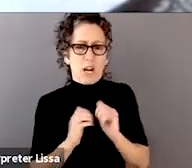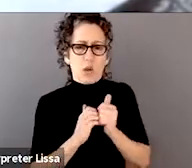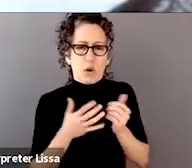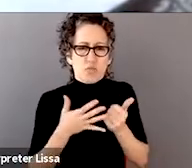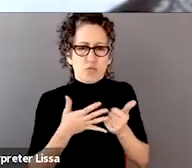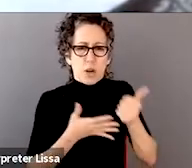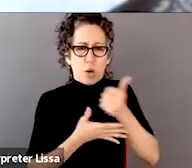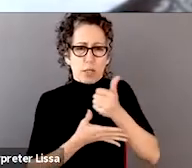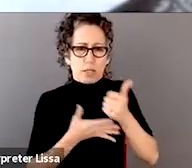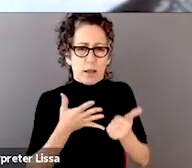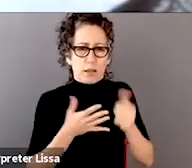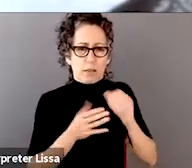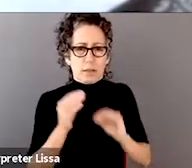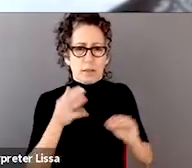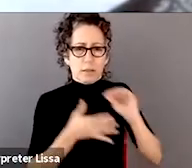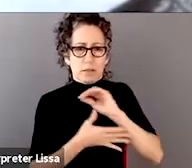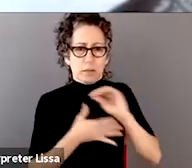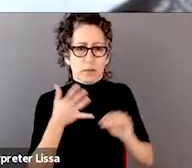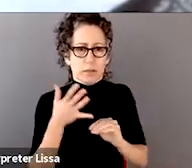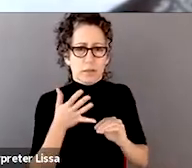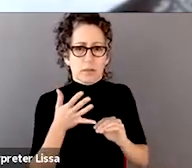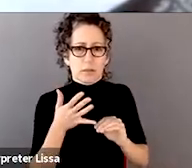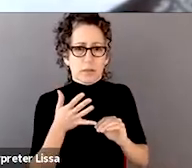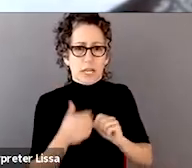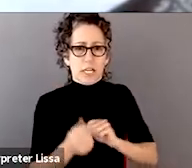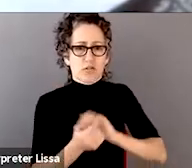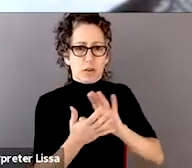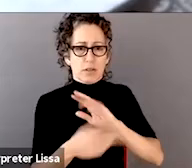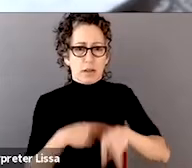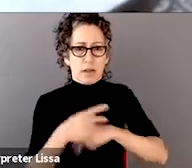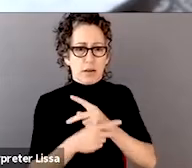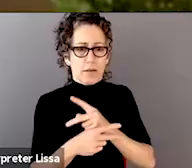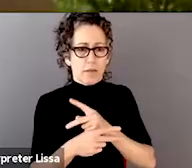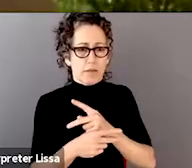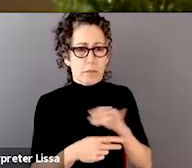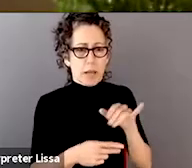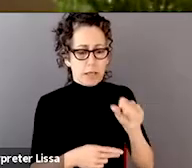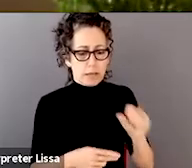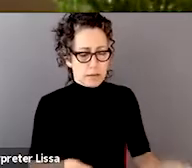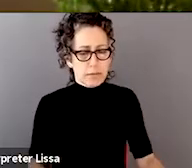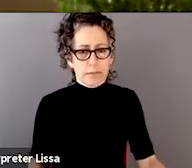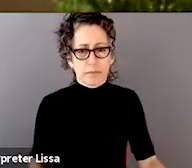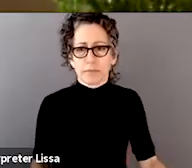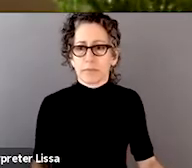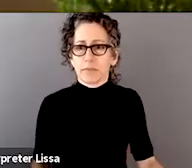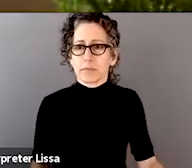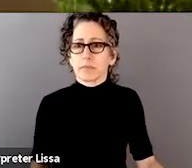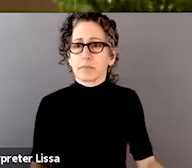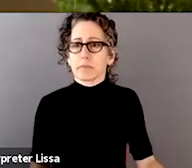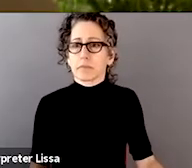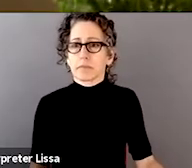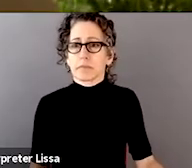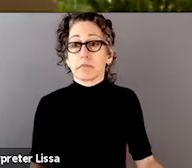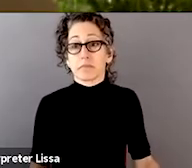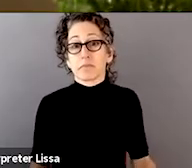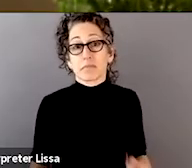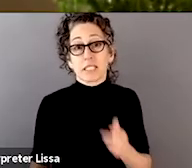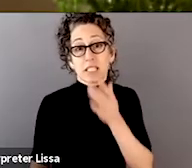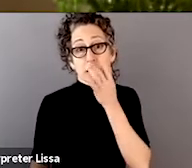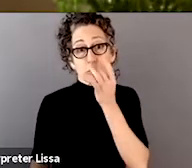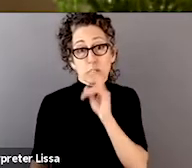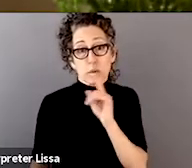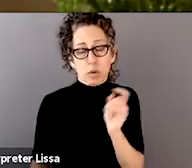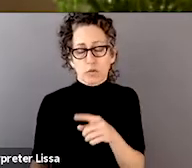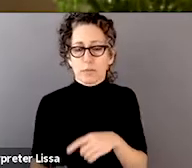adjusting for or addressing those different types of bias in your work? Yeah, that's another very interesting question. So I think there